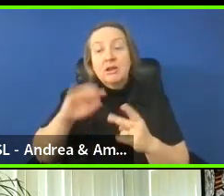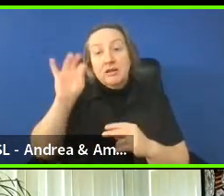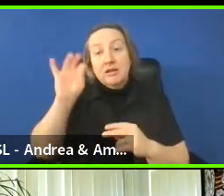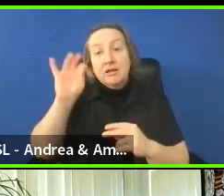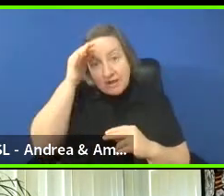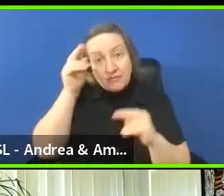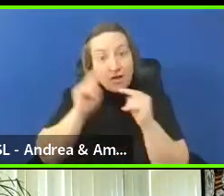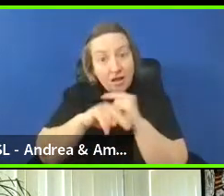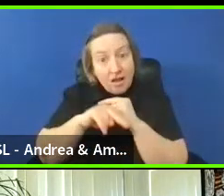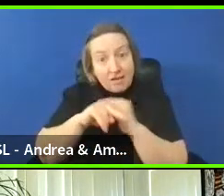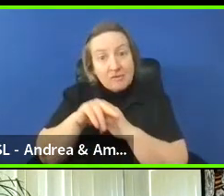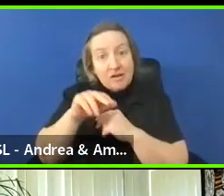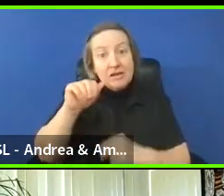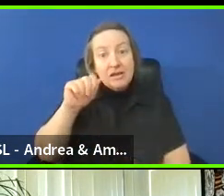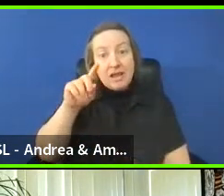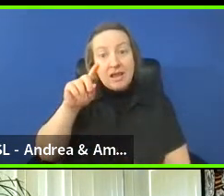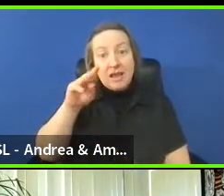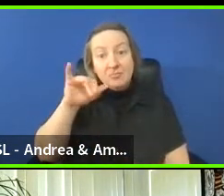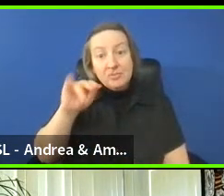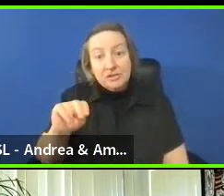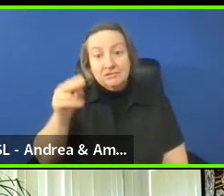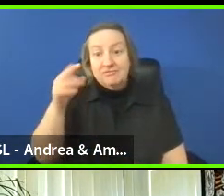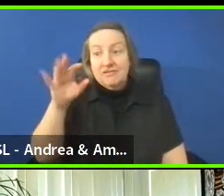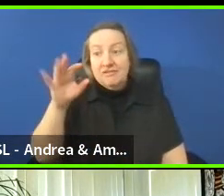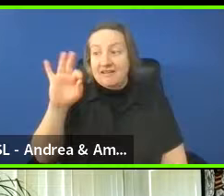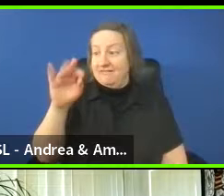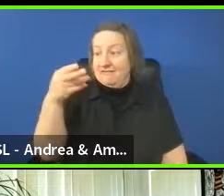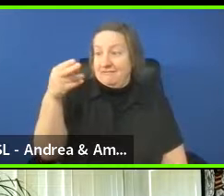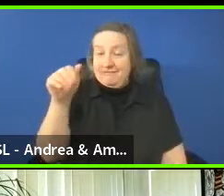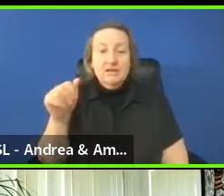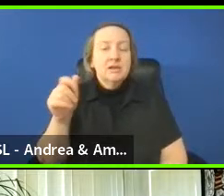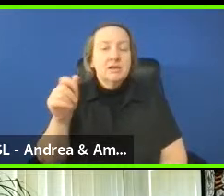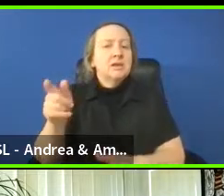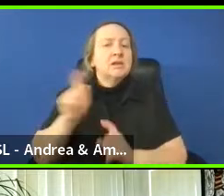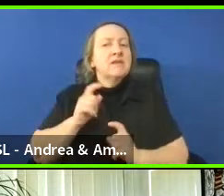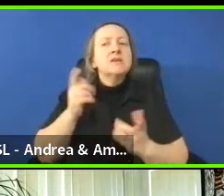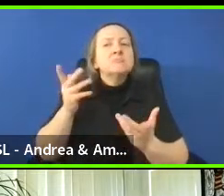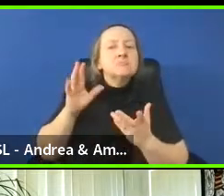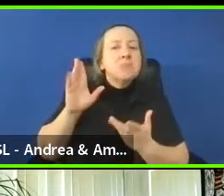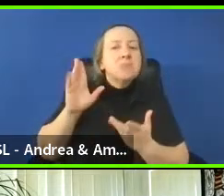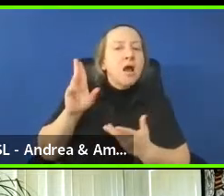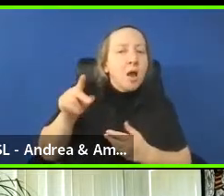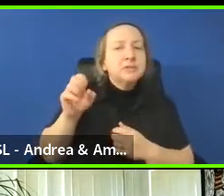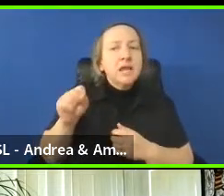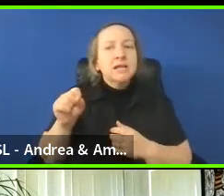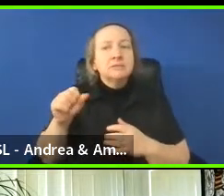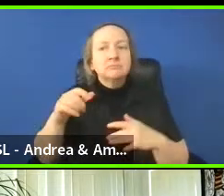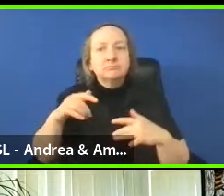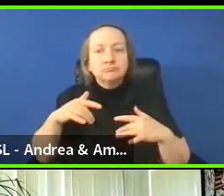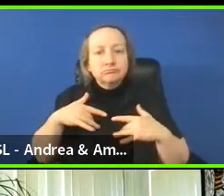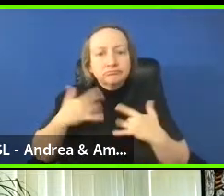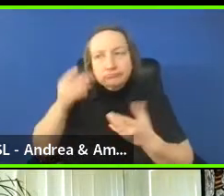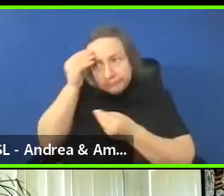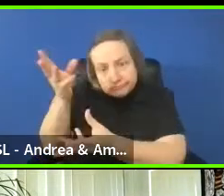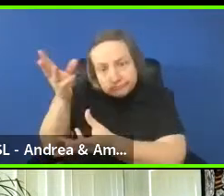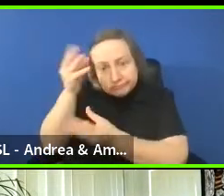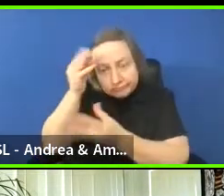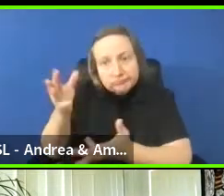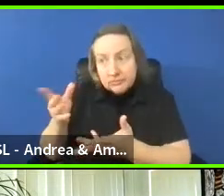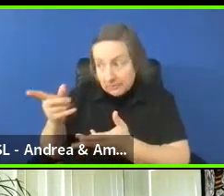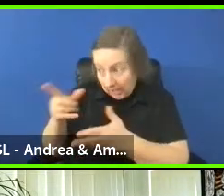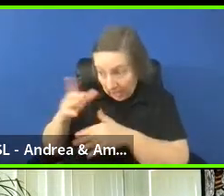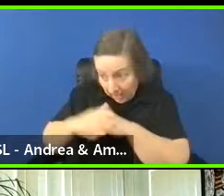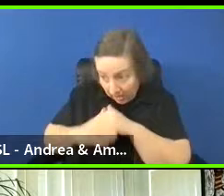Administration, to give them the latest updates of where we're at and just check in with them to make sure that they are comfortable